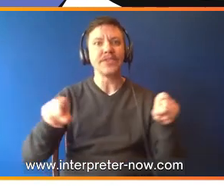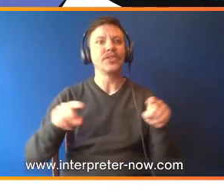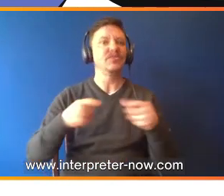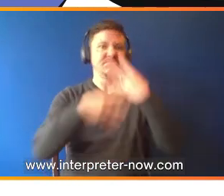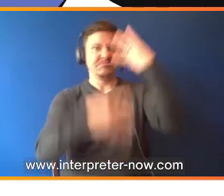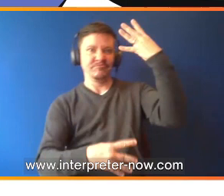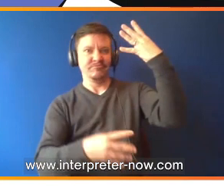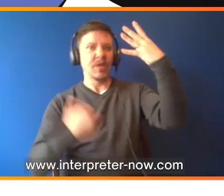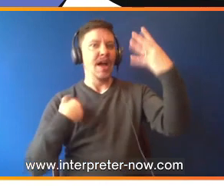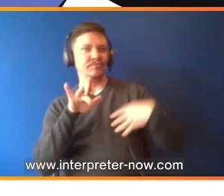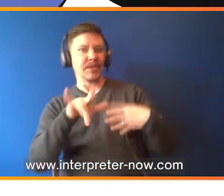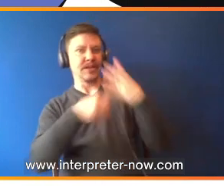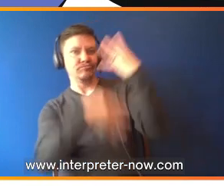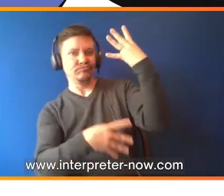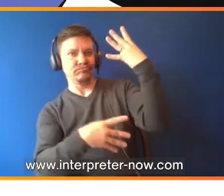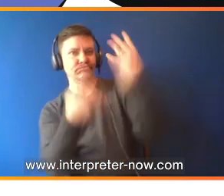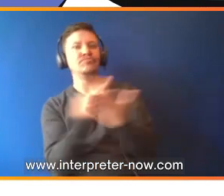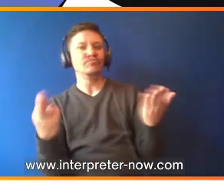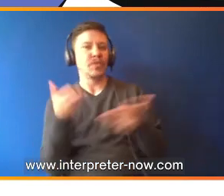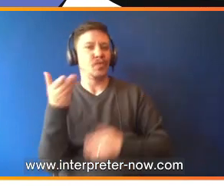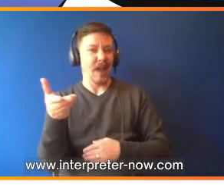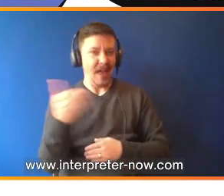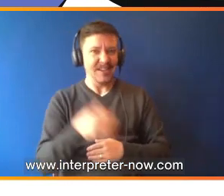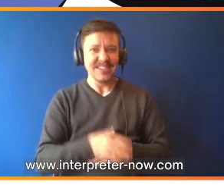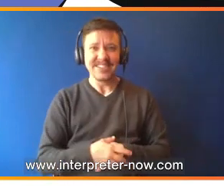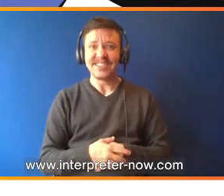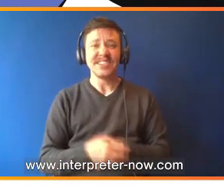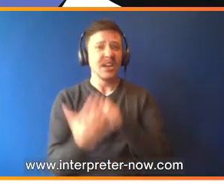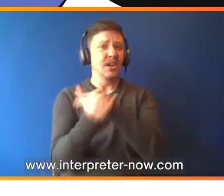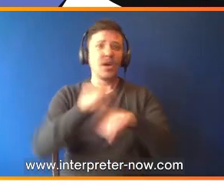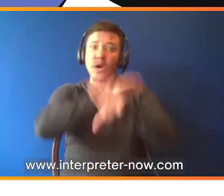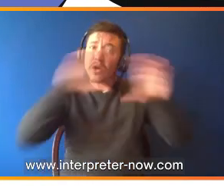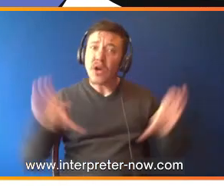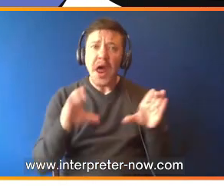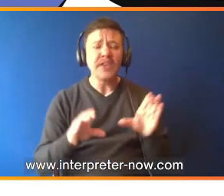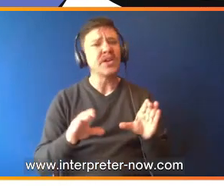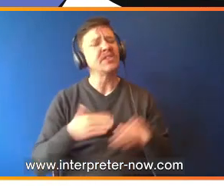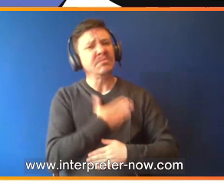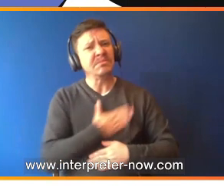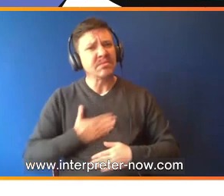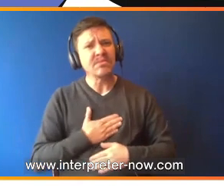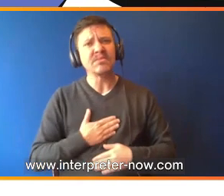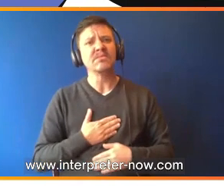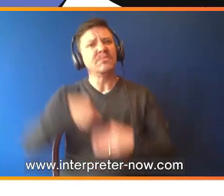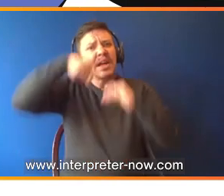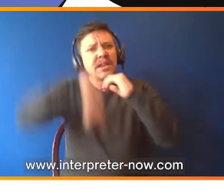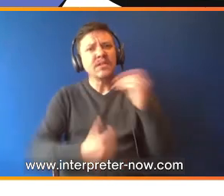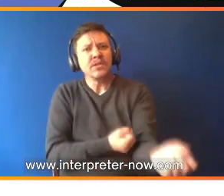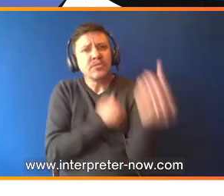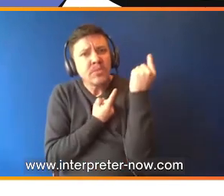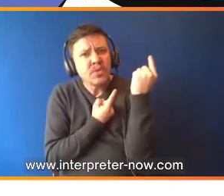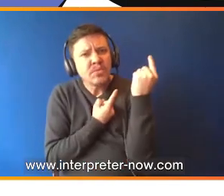platform you are using. And just a call to action to everyone, please do take action, deepen your empathy, do